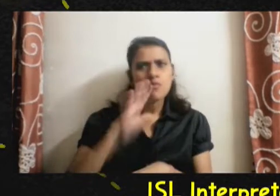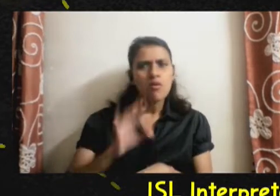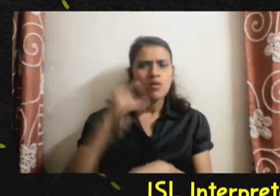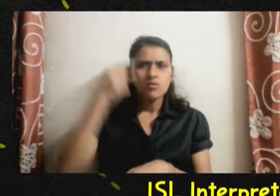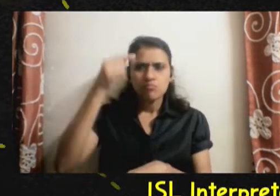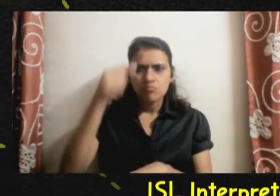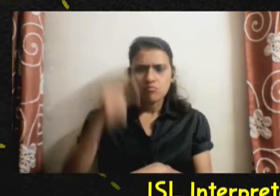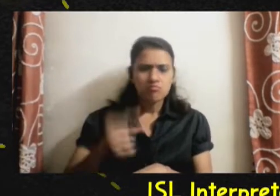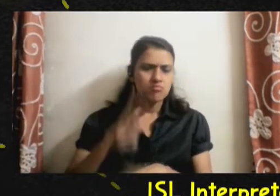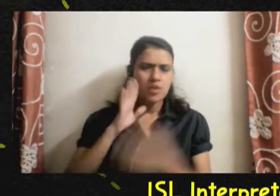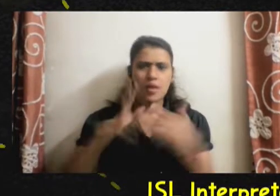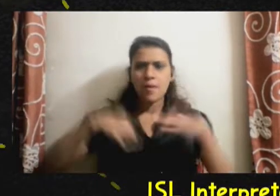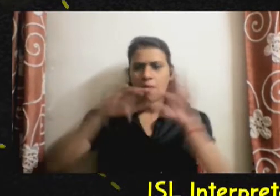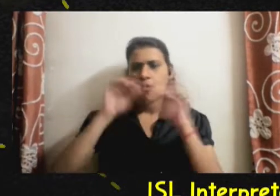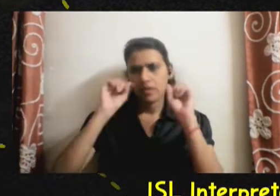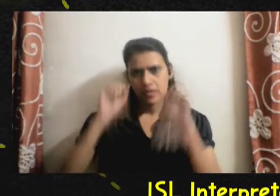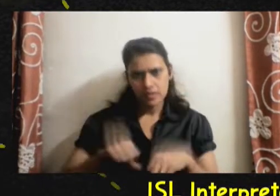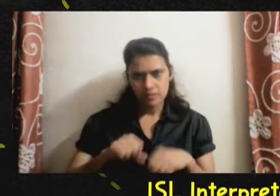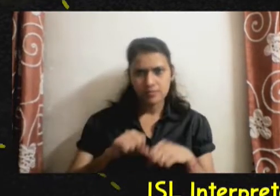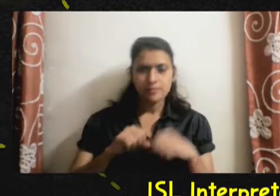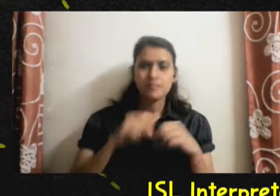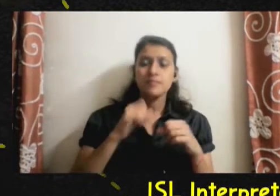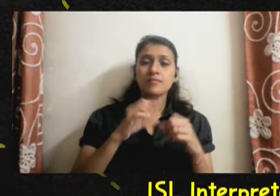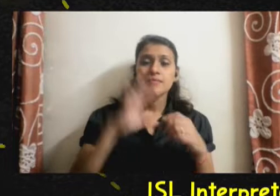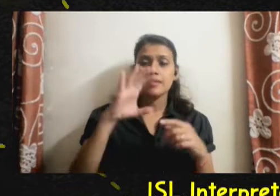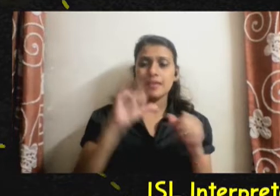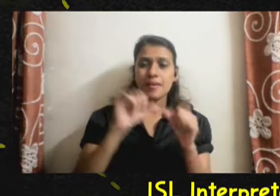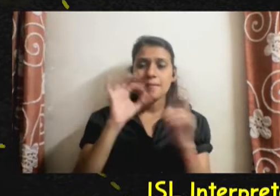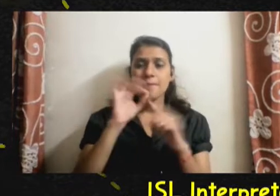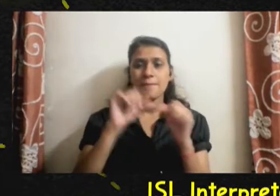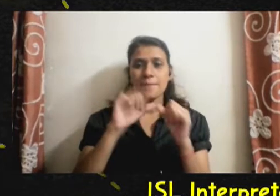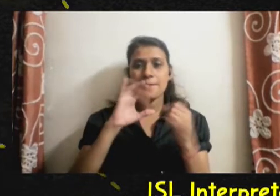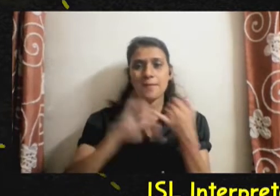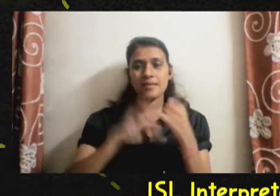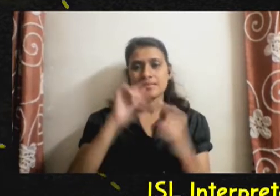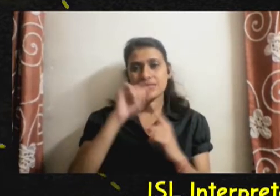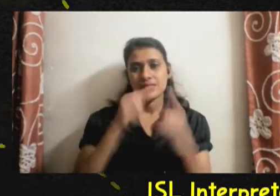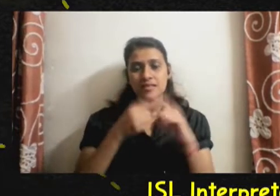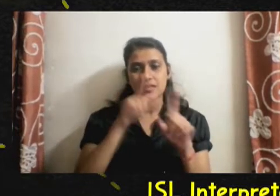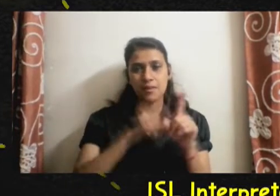tend to think of it as a relationship between capacity building, for example, and say health policy,